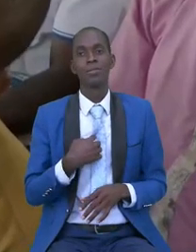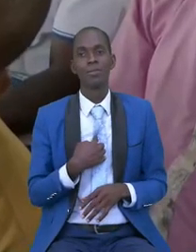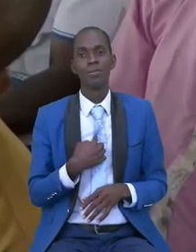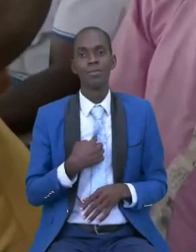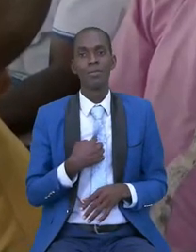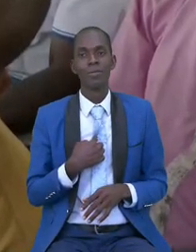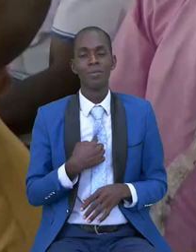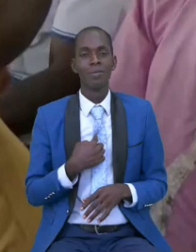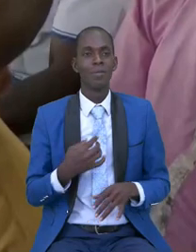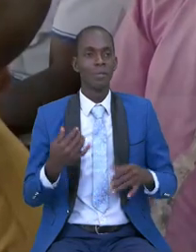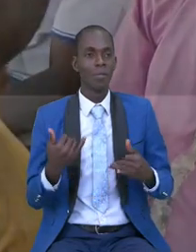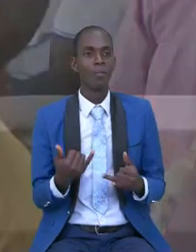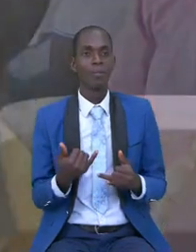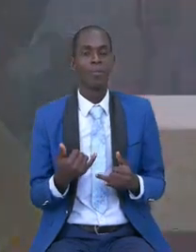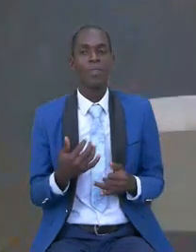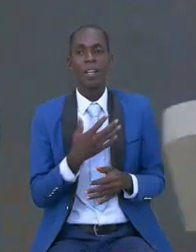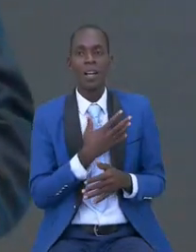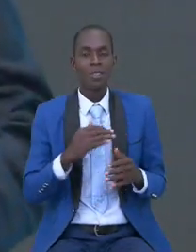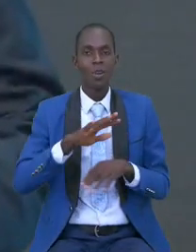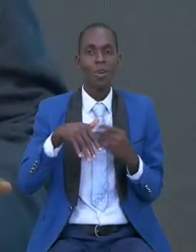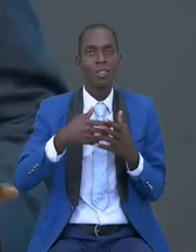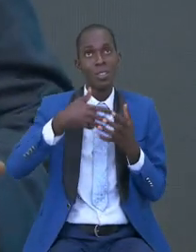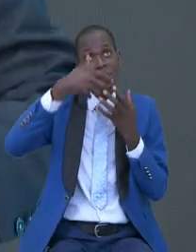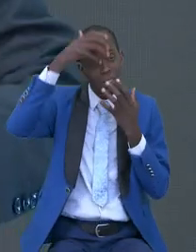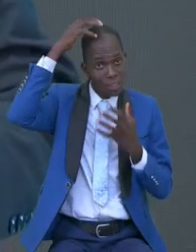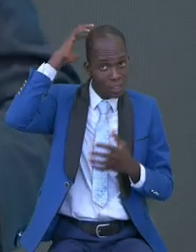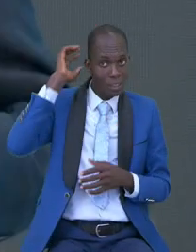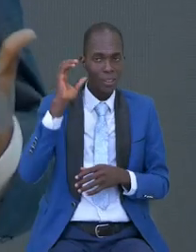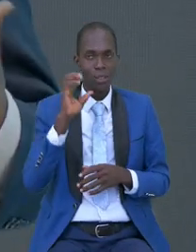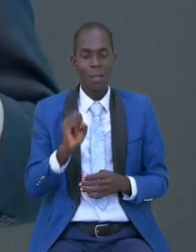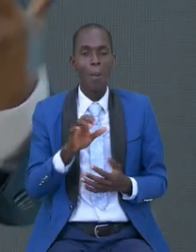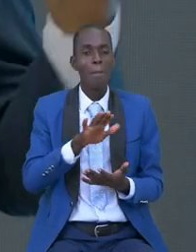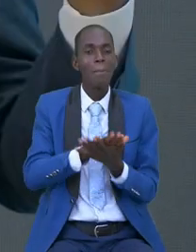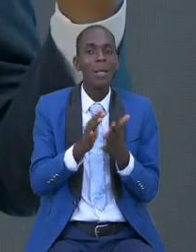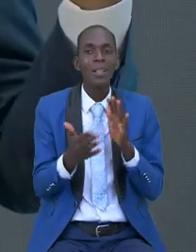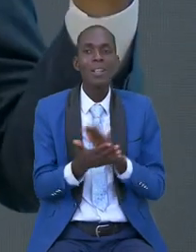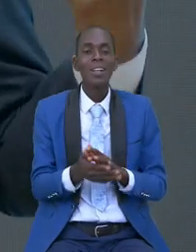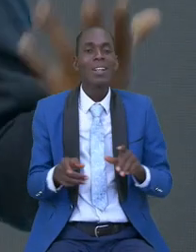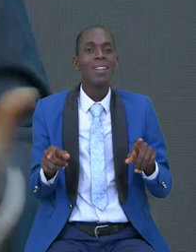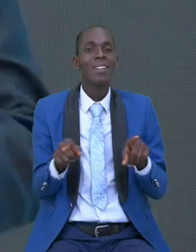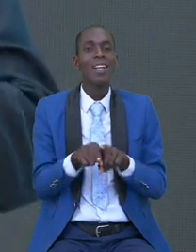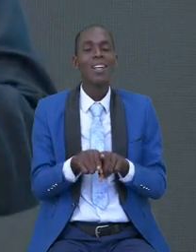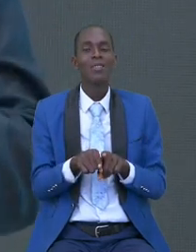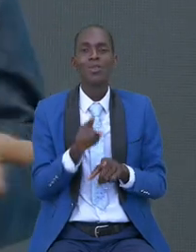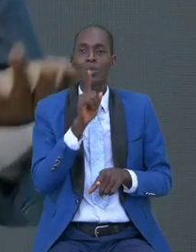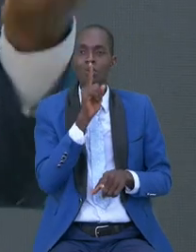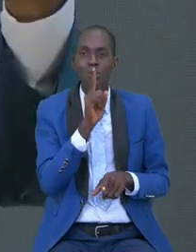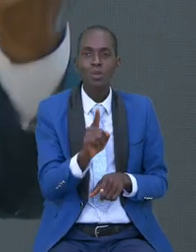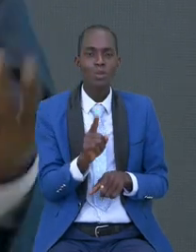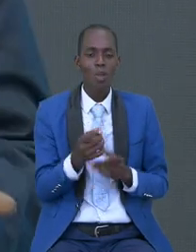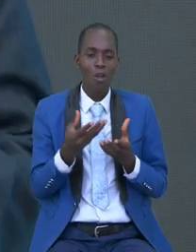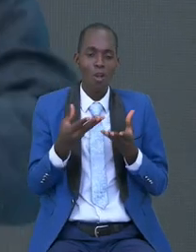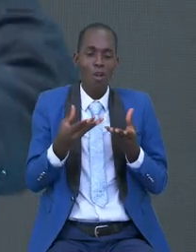him there, and those lions became like real good